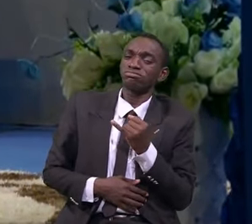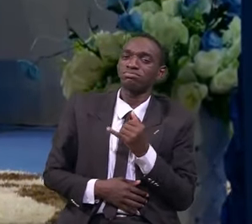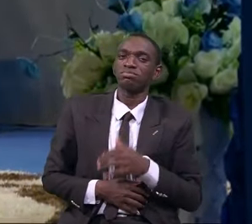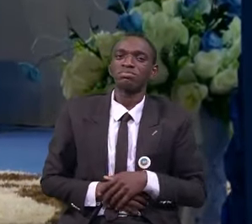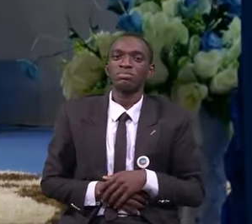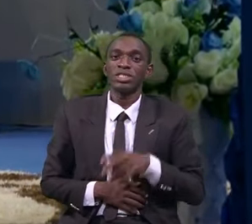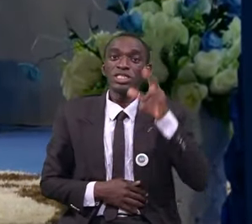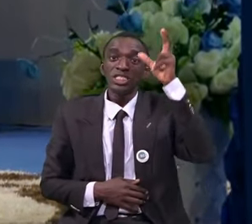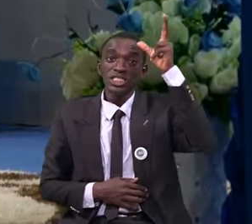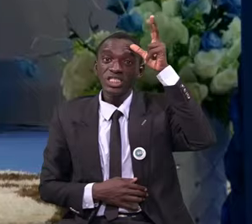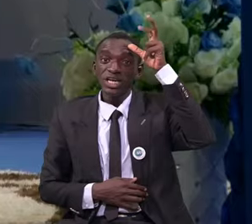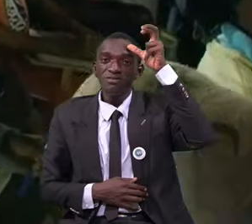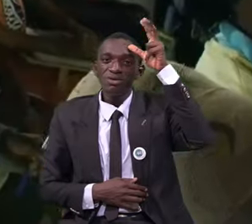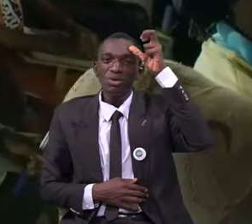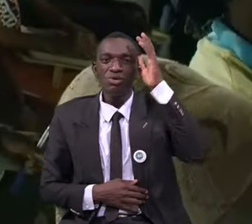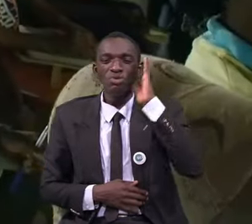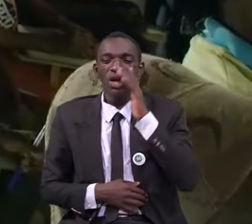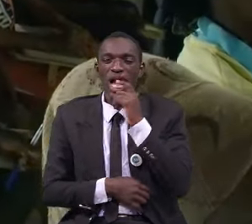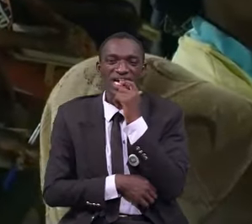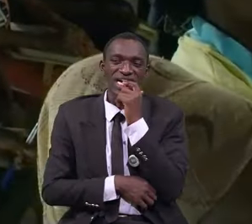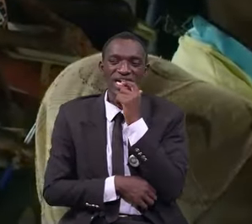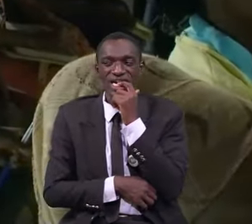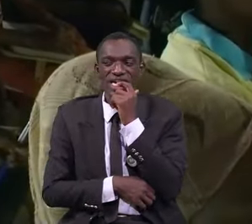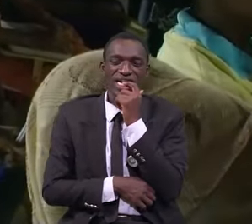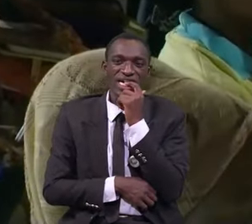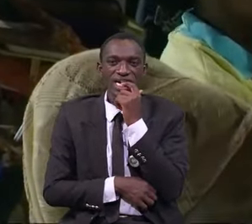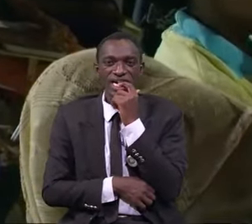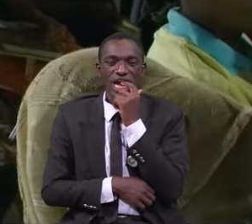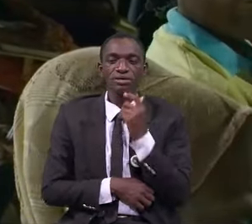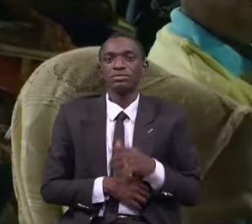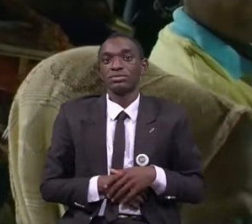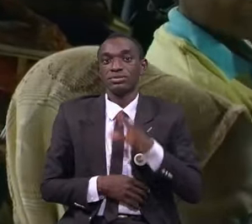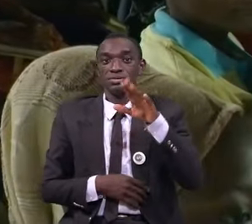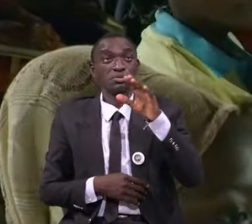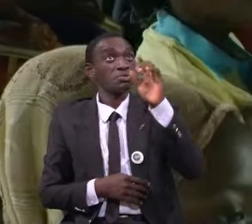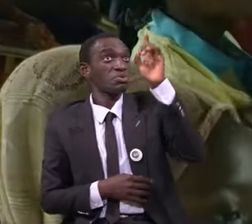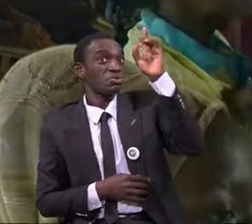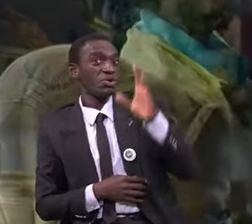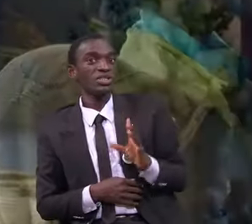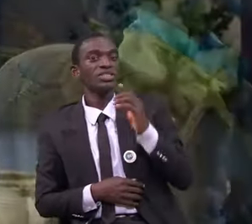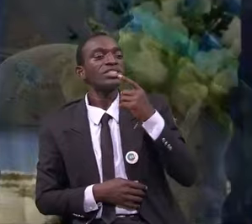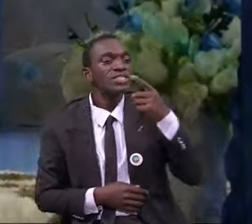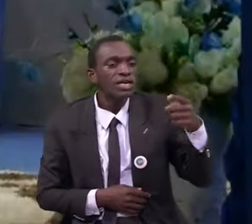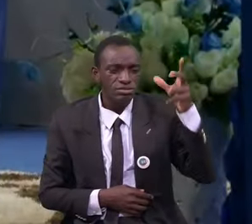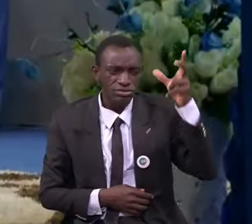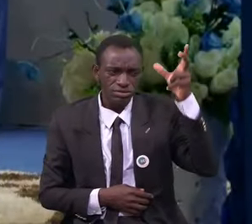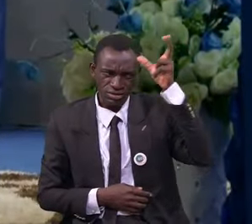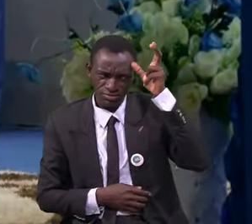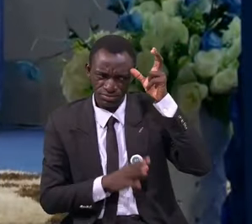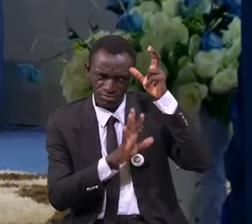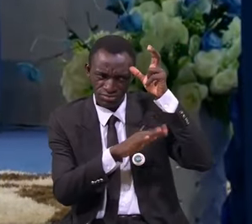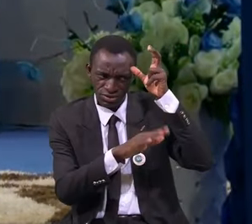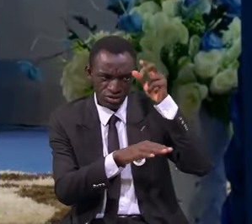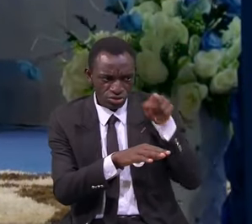He's going to be envious. God said, Satan, have you seen